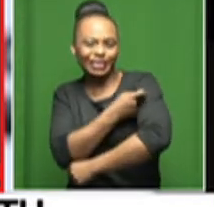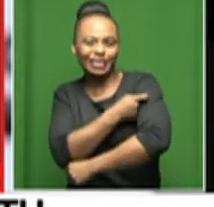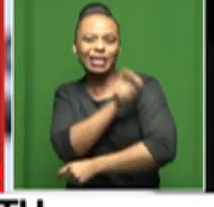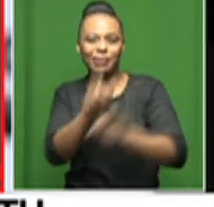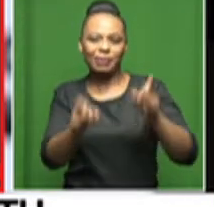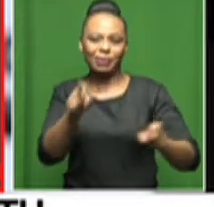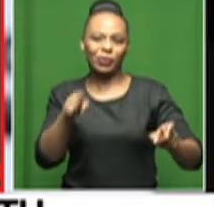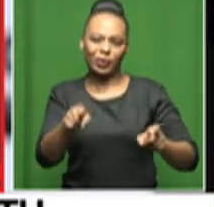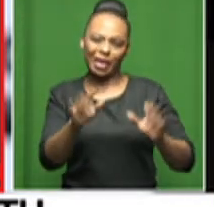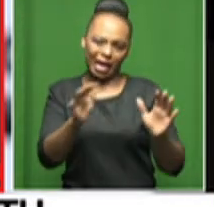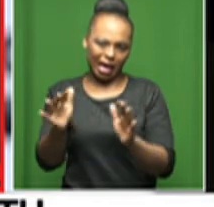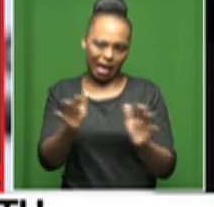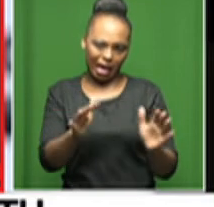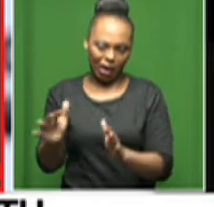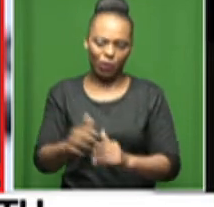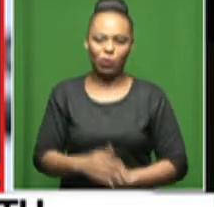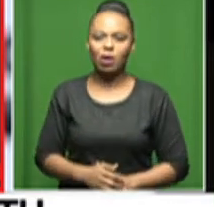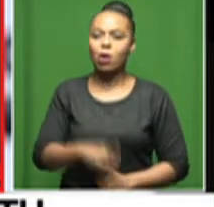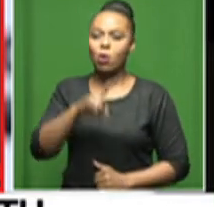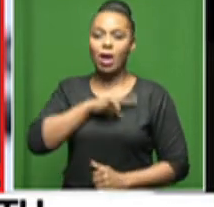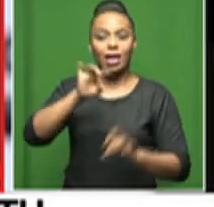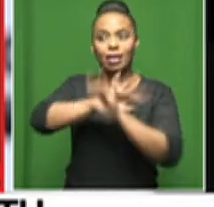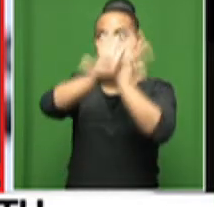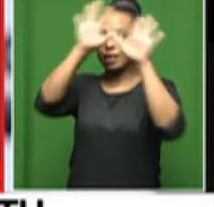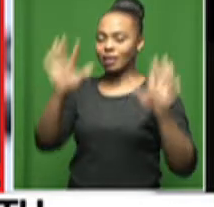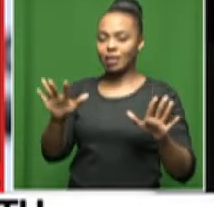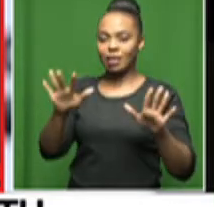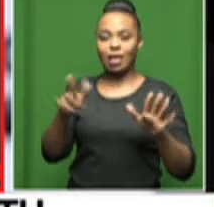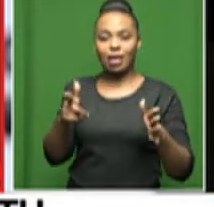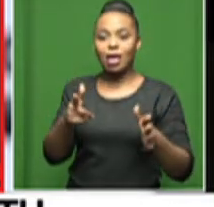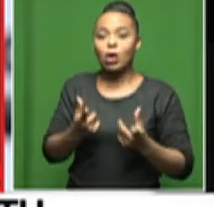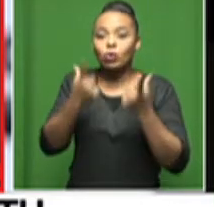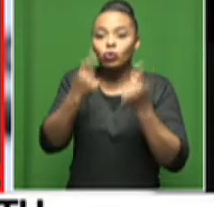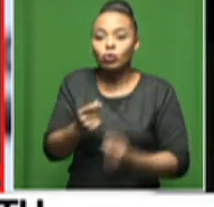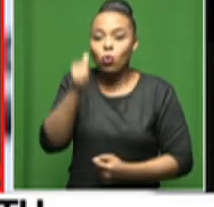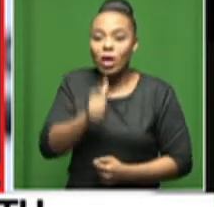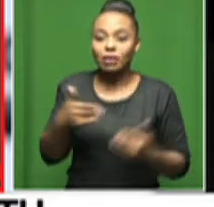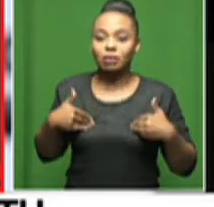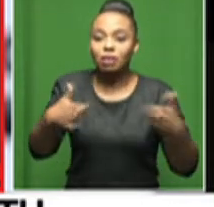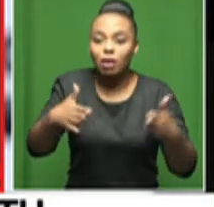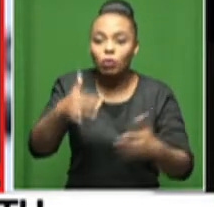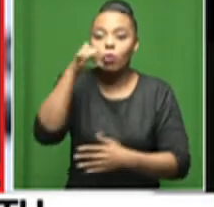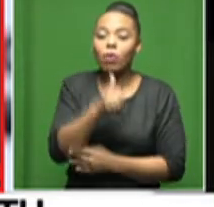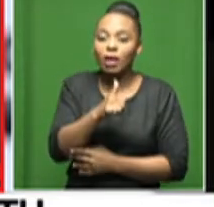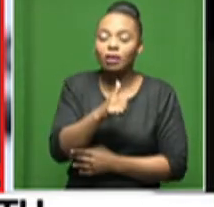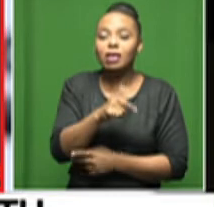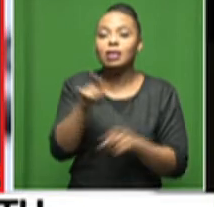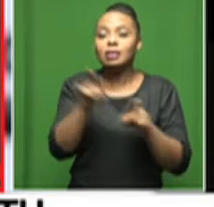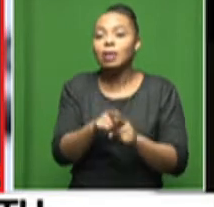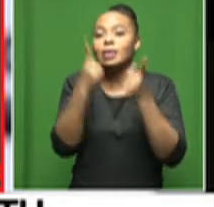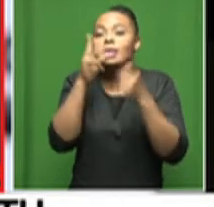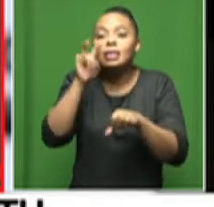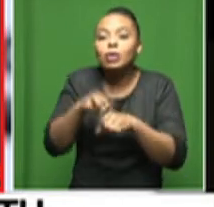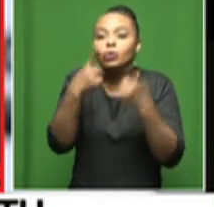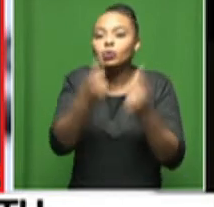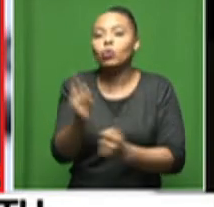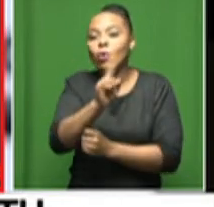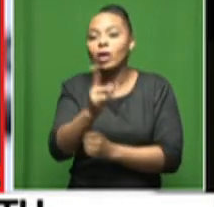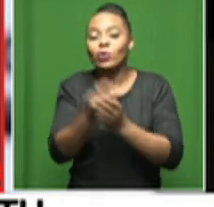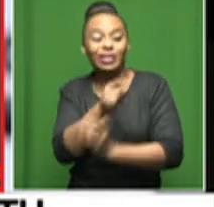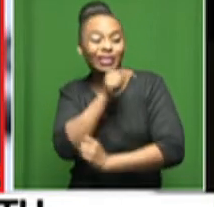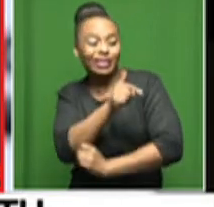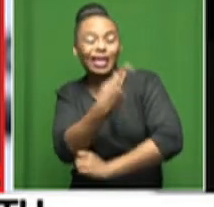vaccines. It must be clear when that can be done, what conditions need to be fulfilled, what do we need to do about all of that.